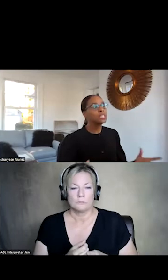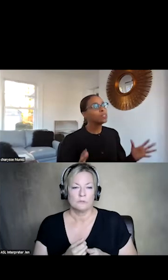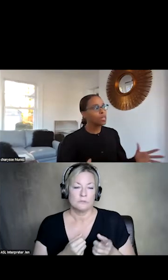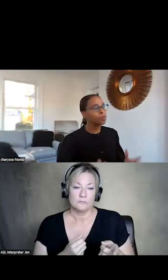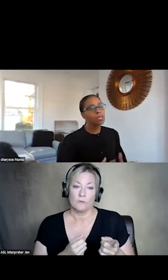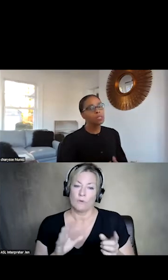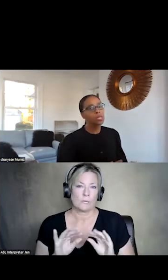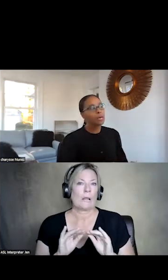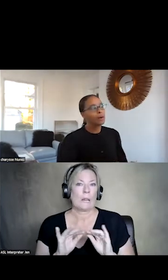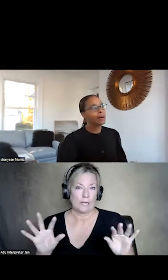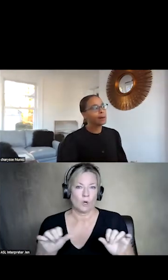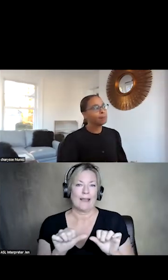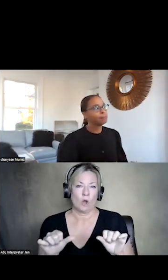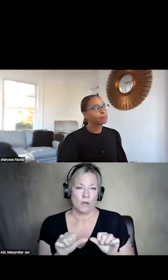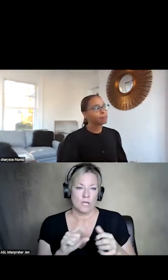very clear areas